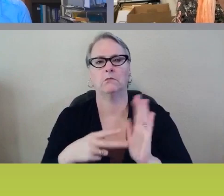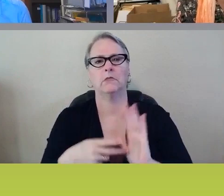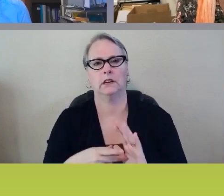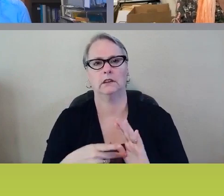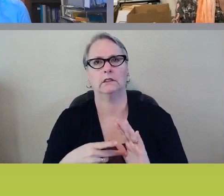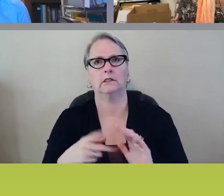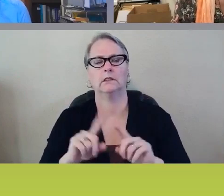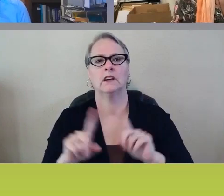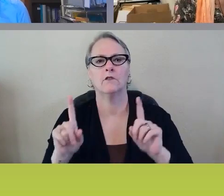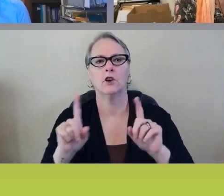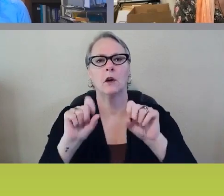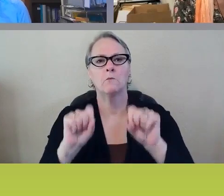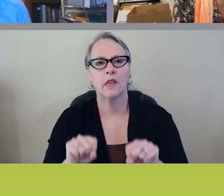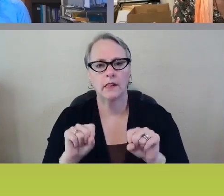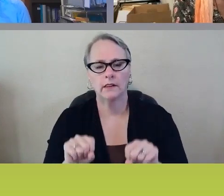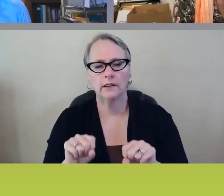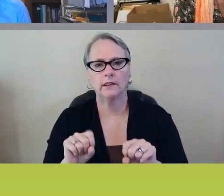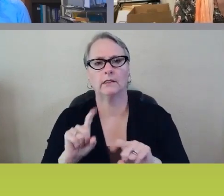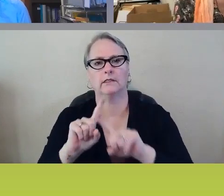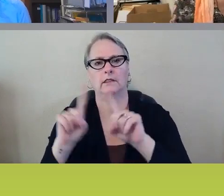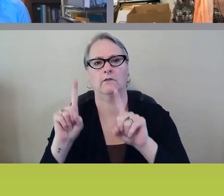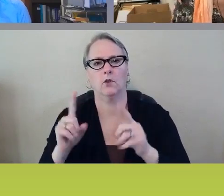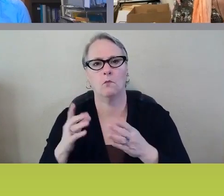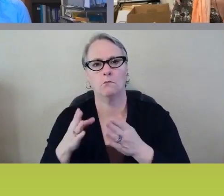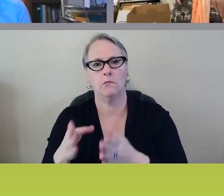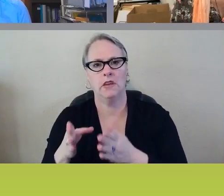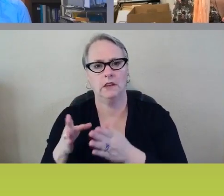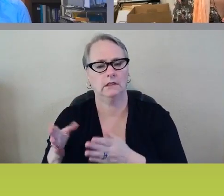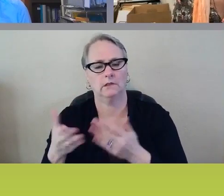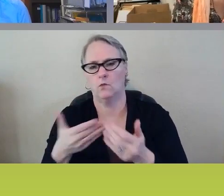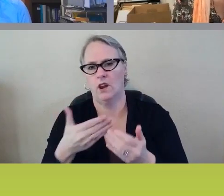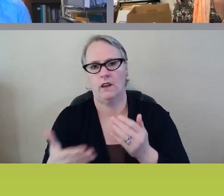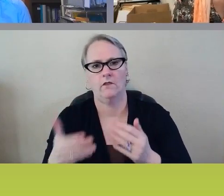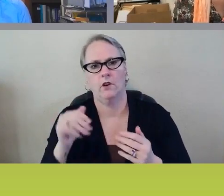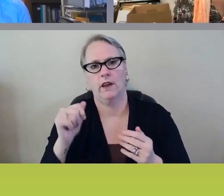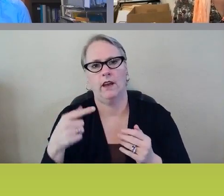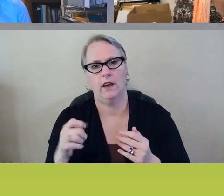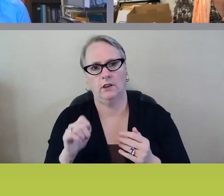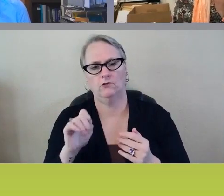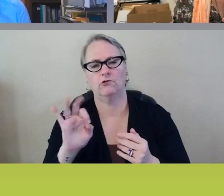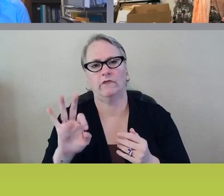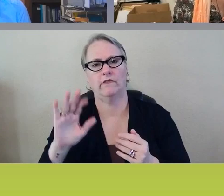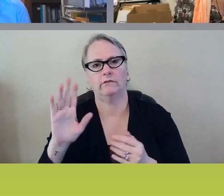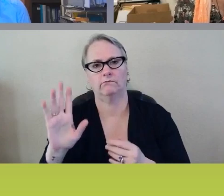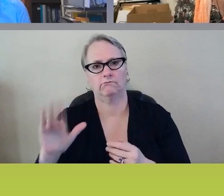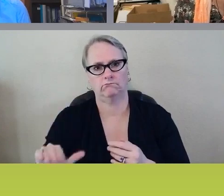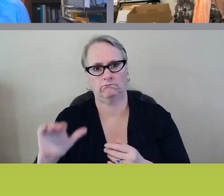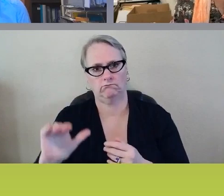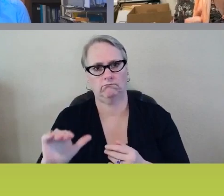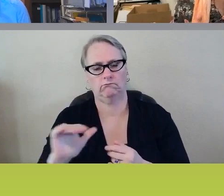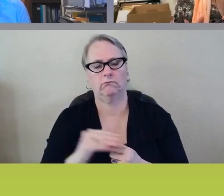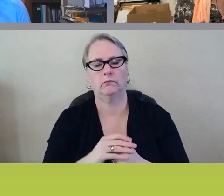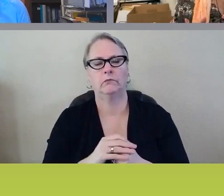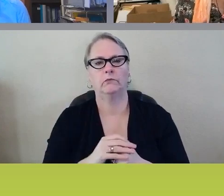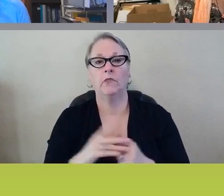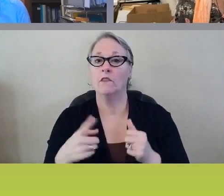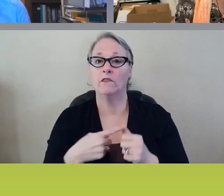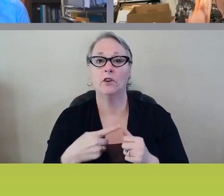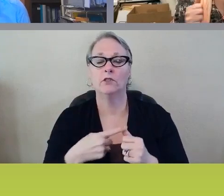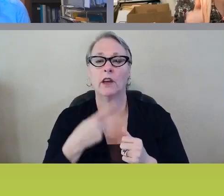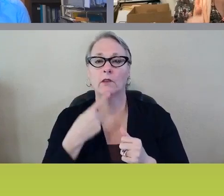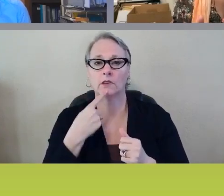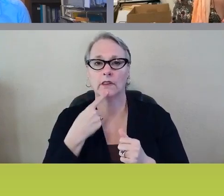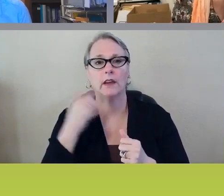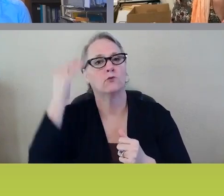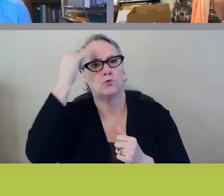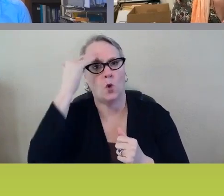different needs, whatever is the age of the user. So first, I would say, know the